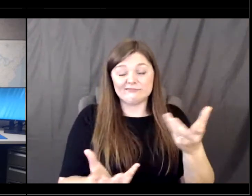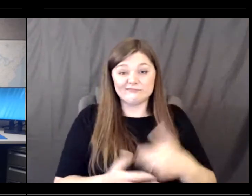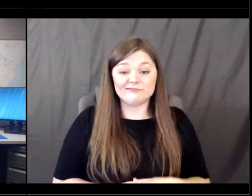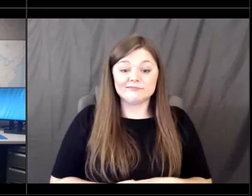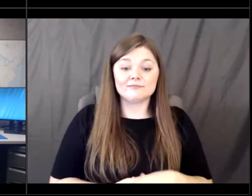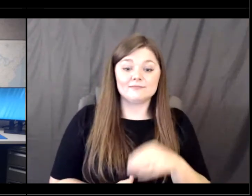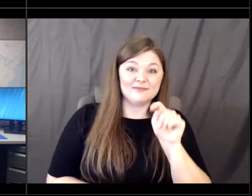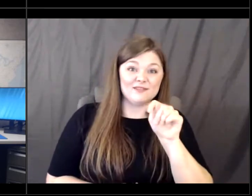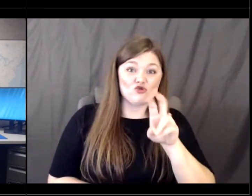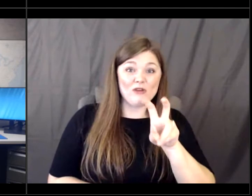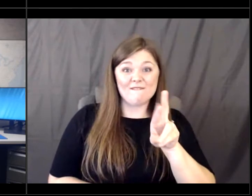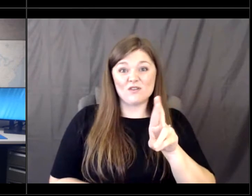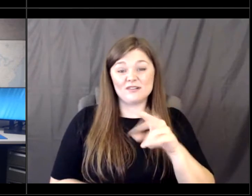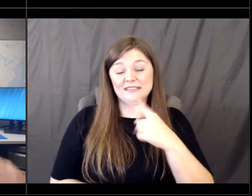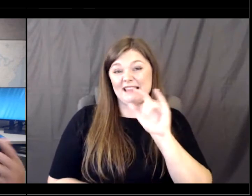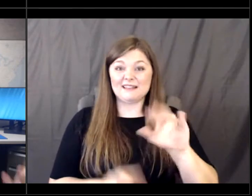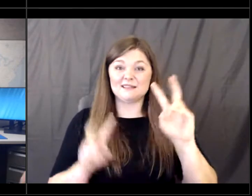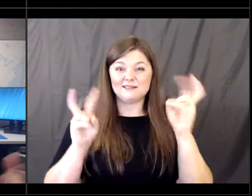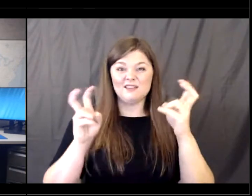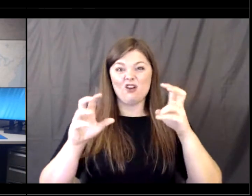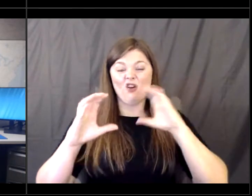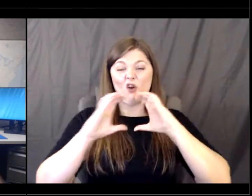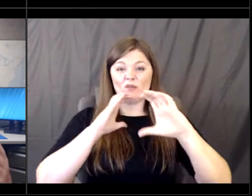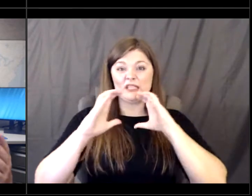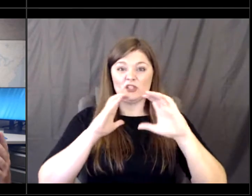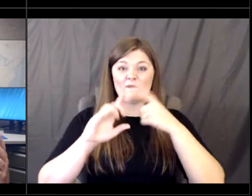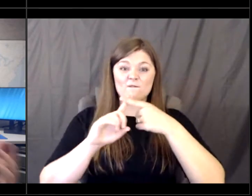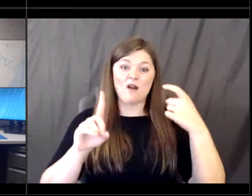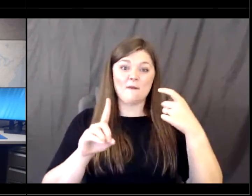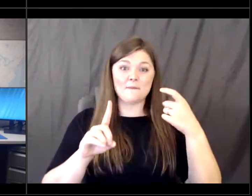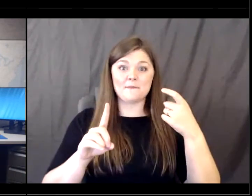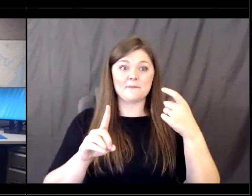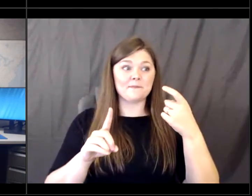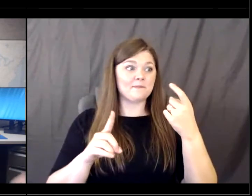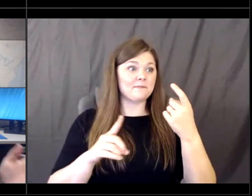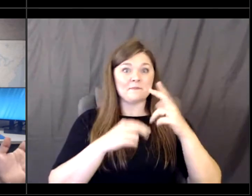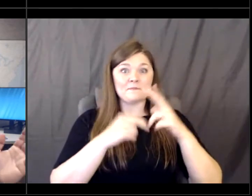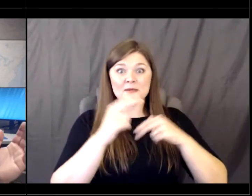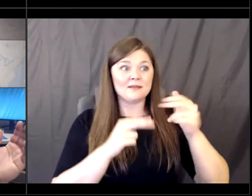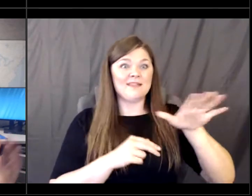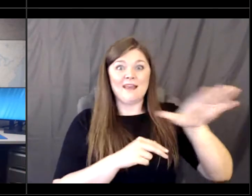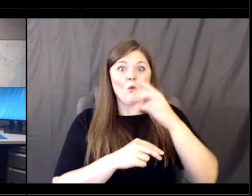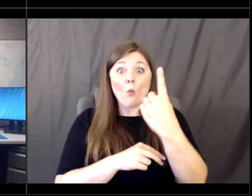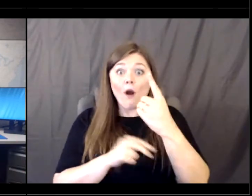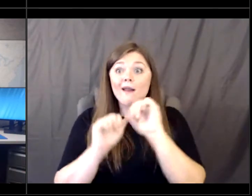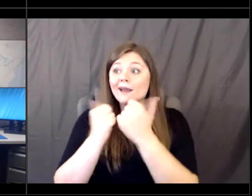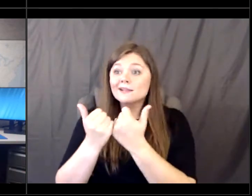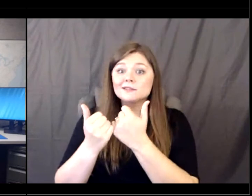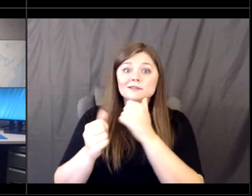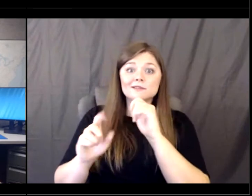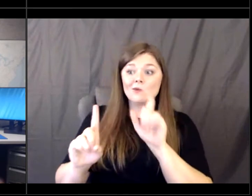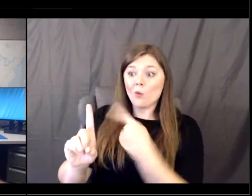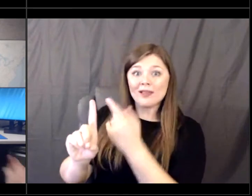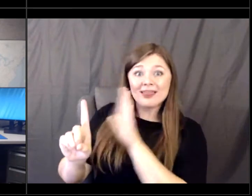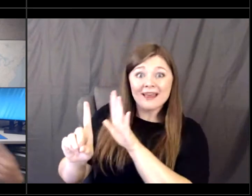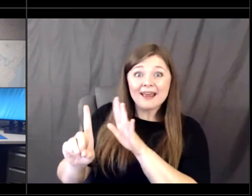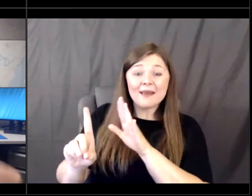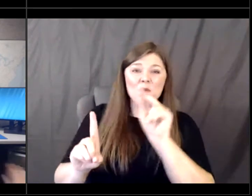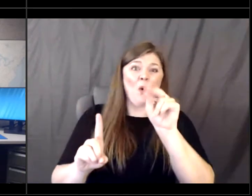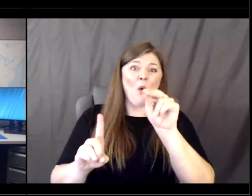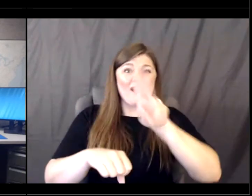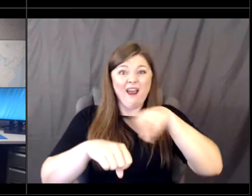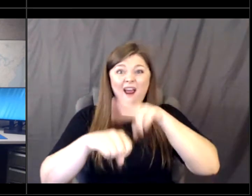thing. It's a conversation that from an institution standpoint, not just any one federal agency, not any one state agency, but we are all,